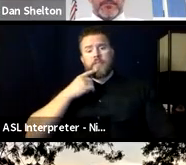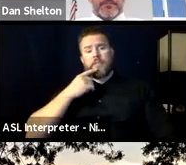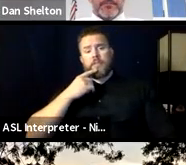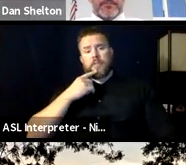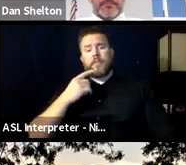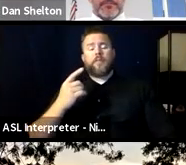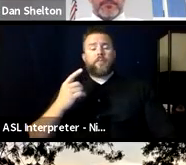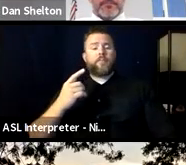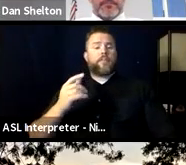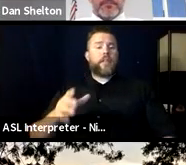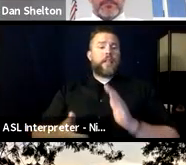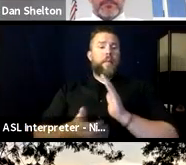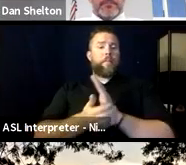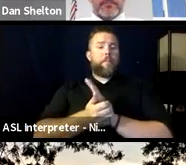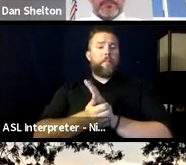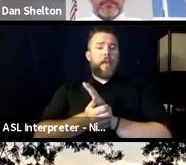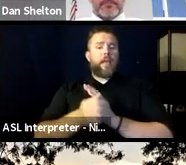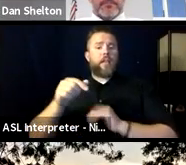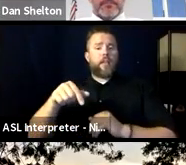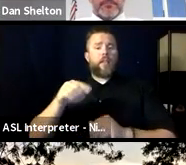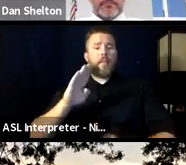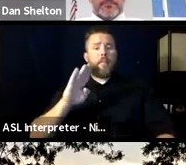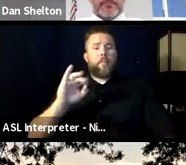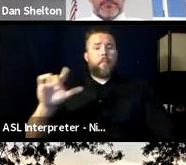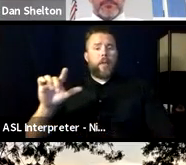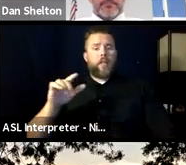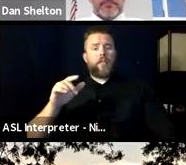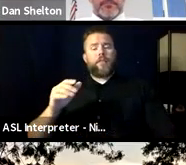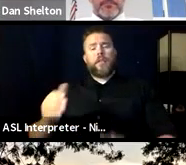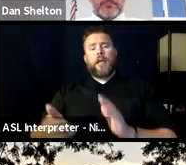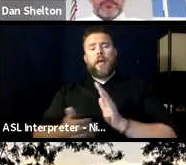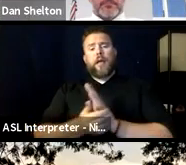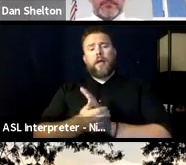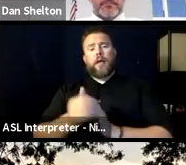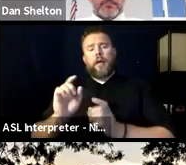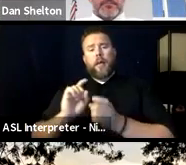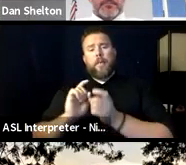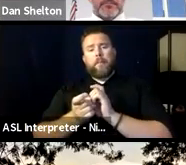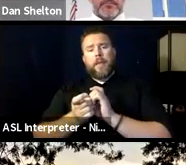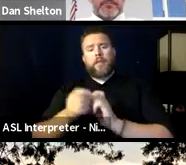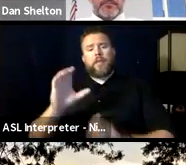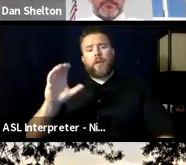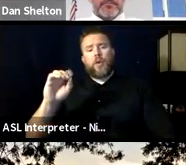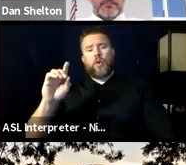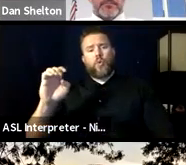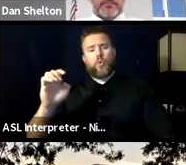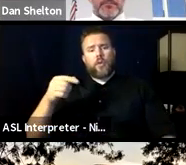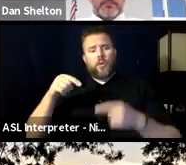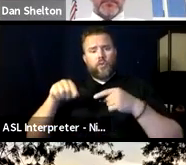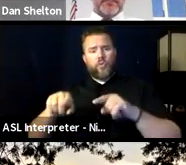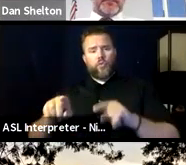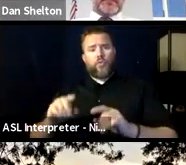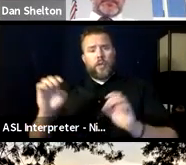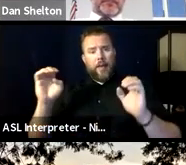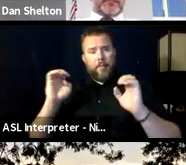1, that amends the code that during a emergency,